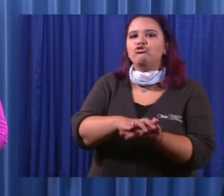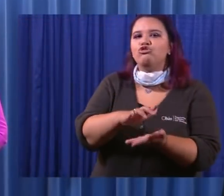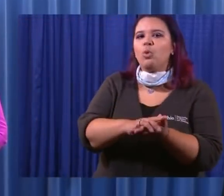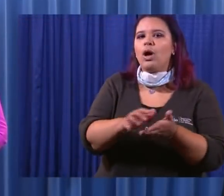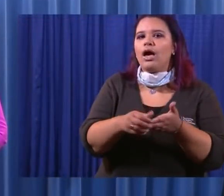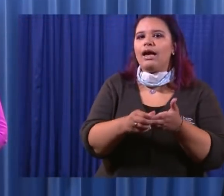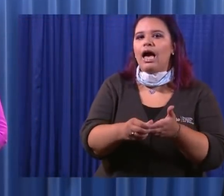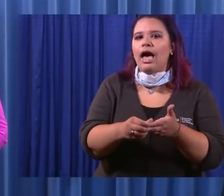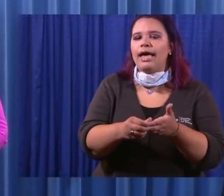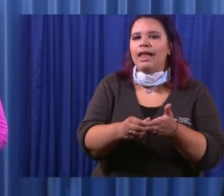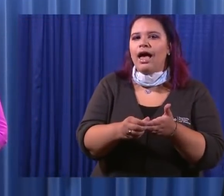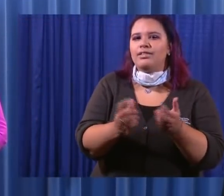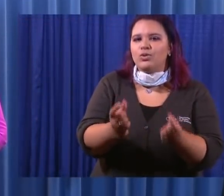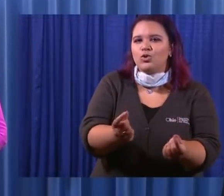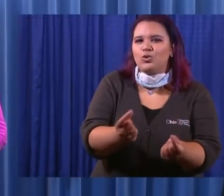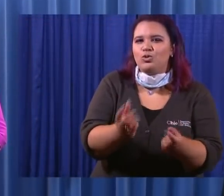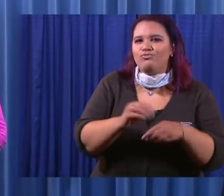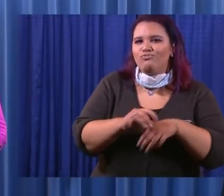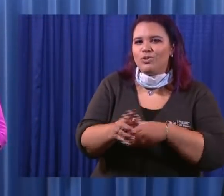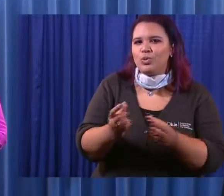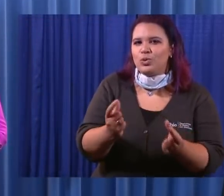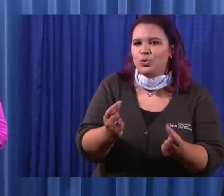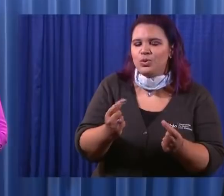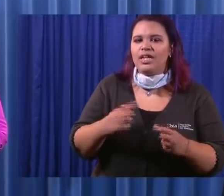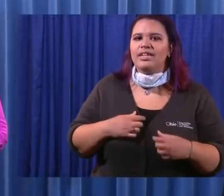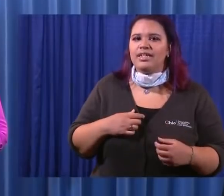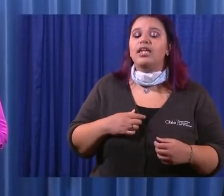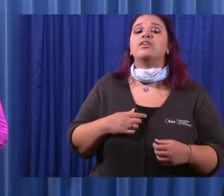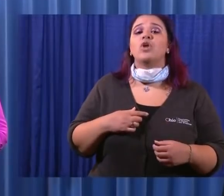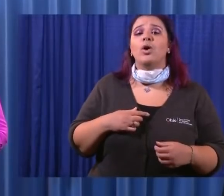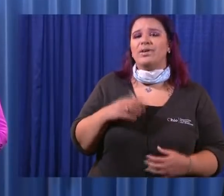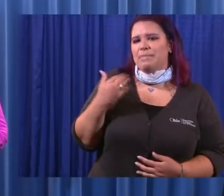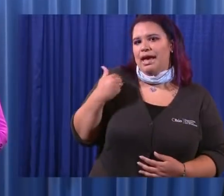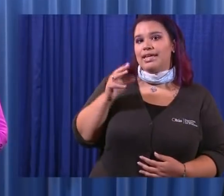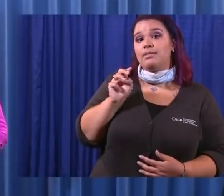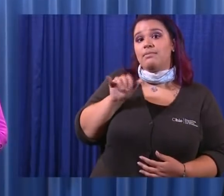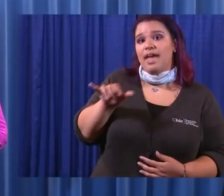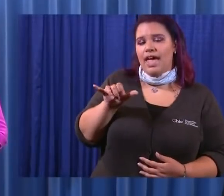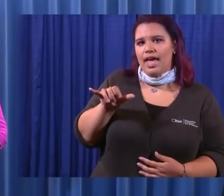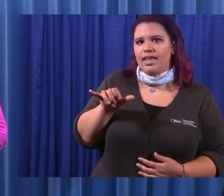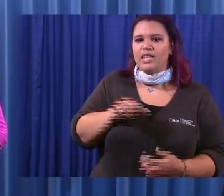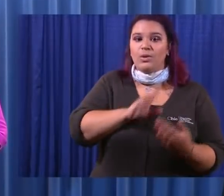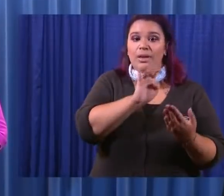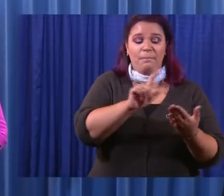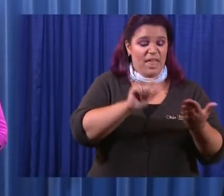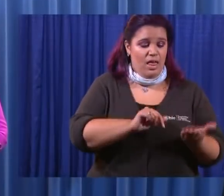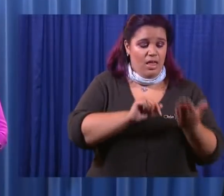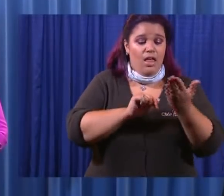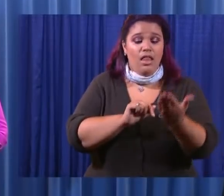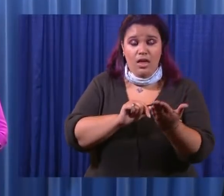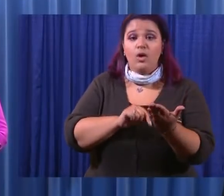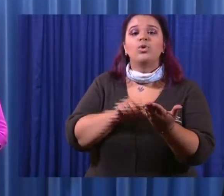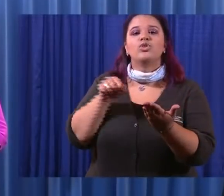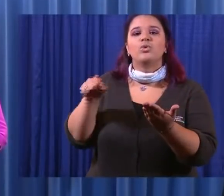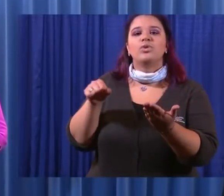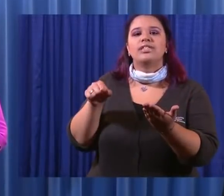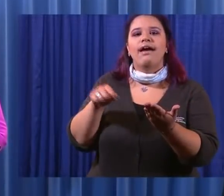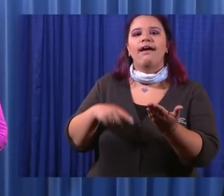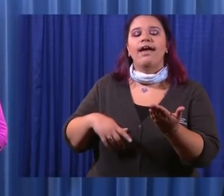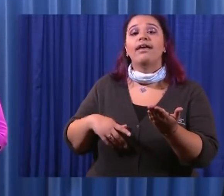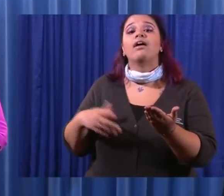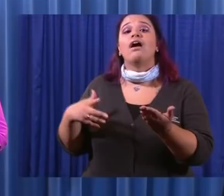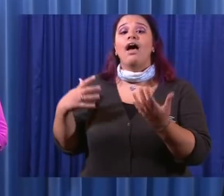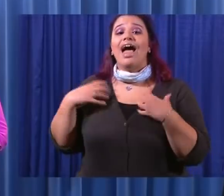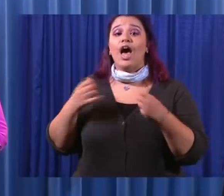hearing on a bill. I think in May you had said you would veto, which would limit health orders to 14 days without JCAR